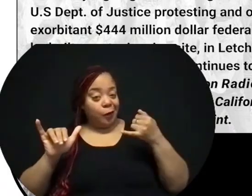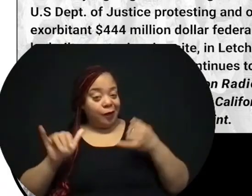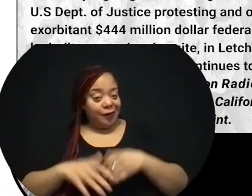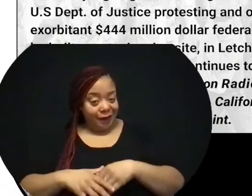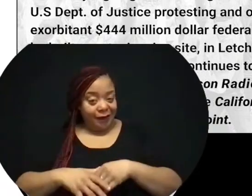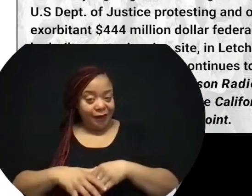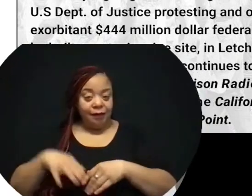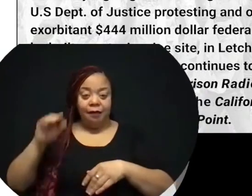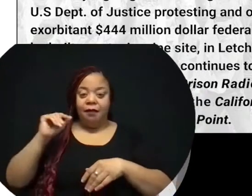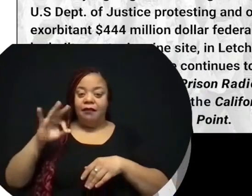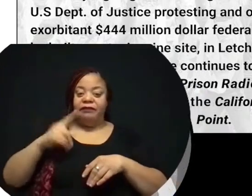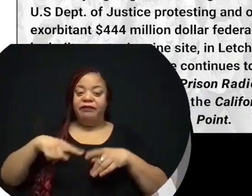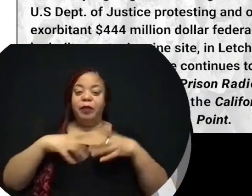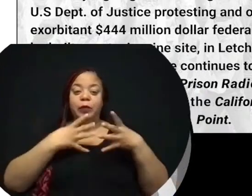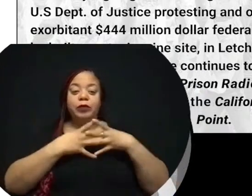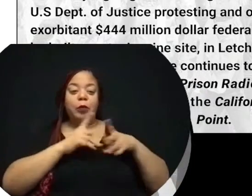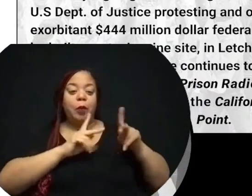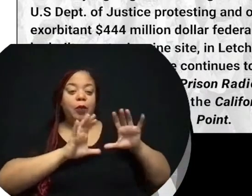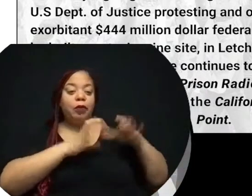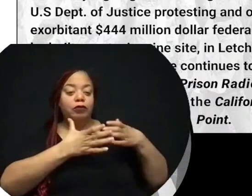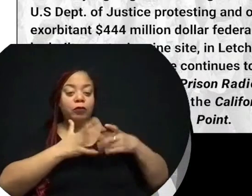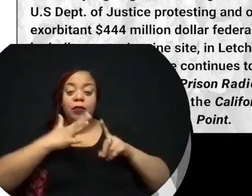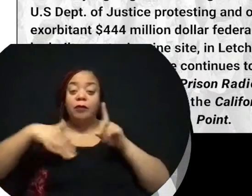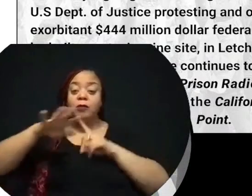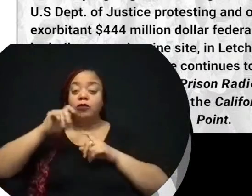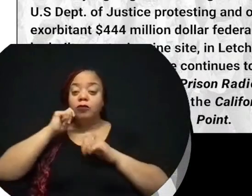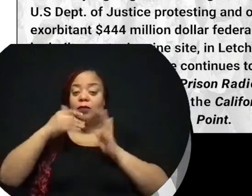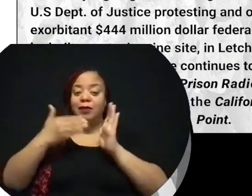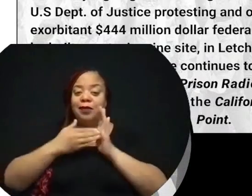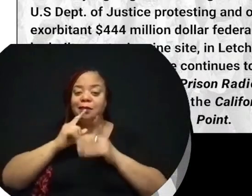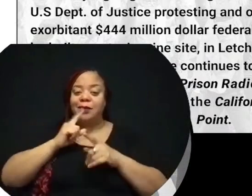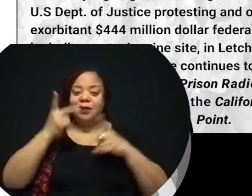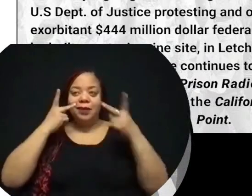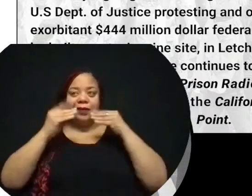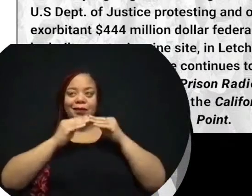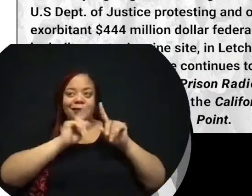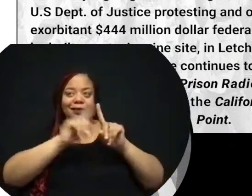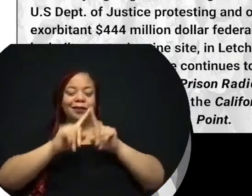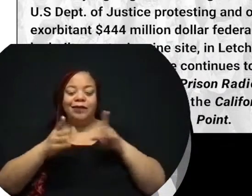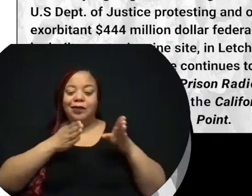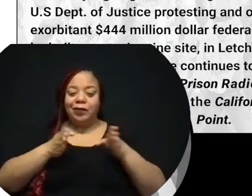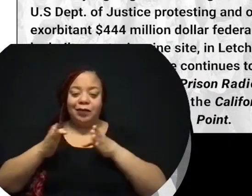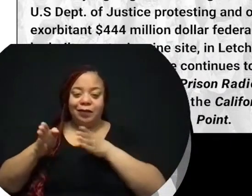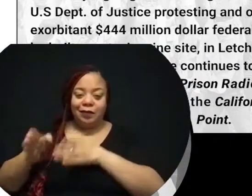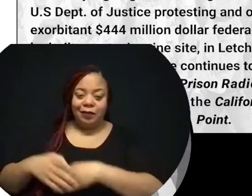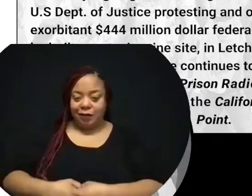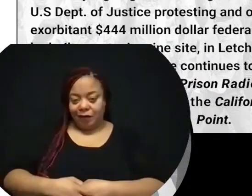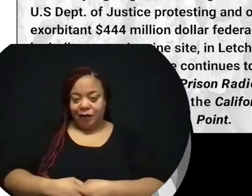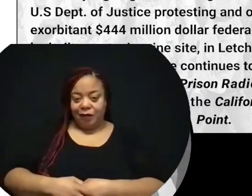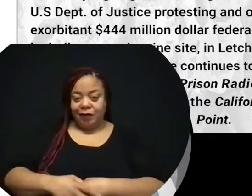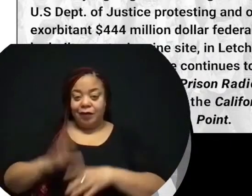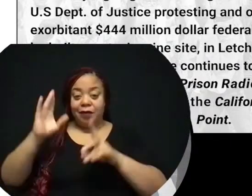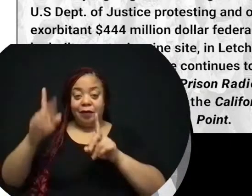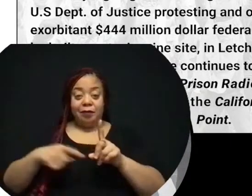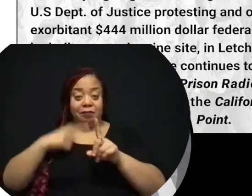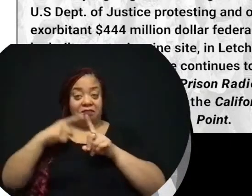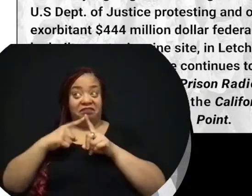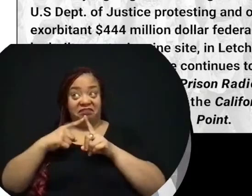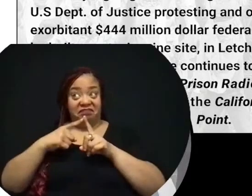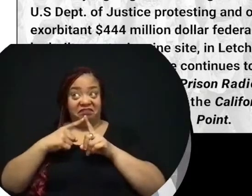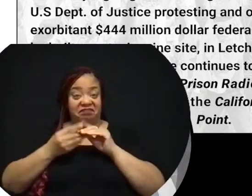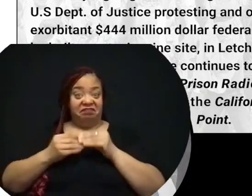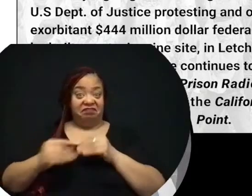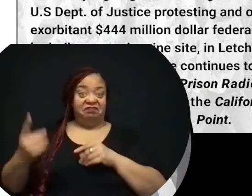are the dominant makeup of prisons. Herein lies the issue. We all know the statistics prove